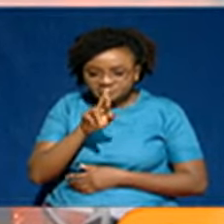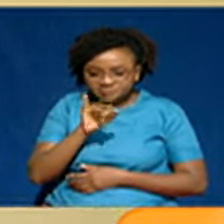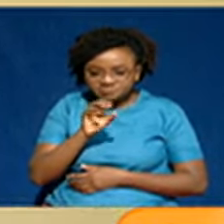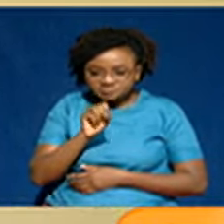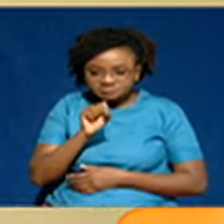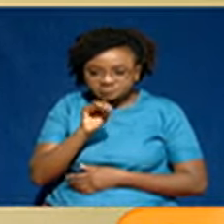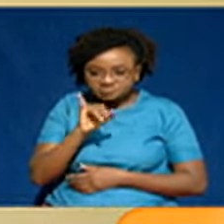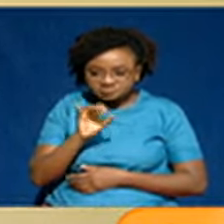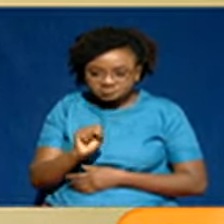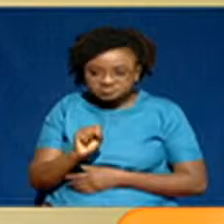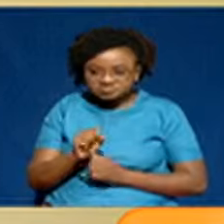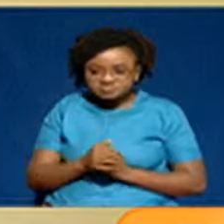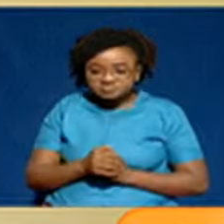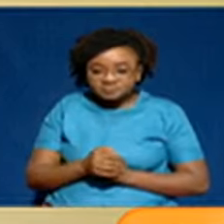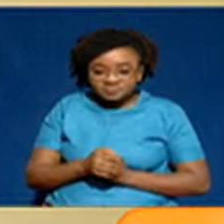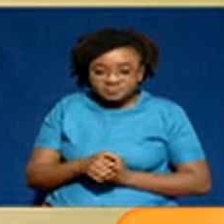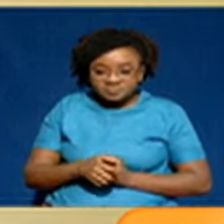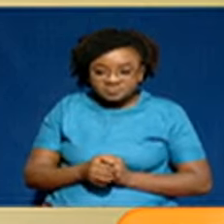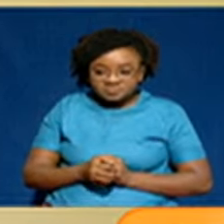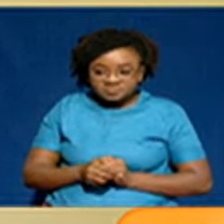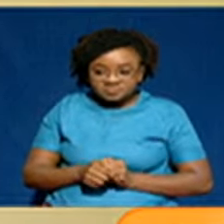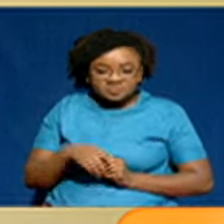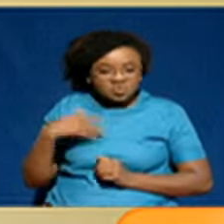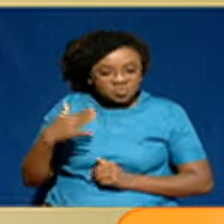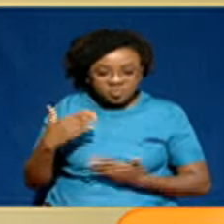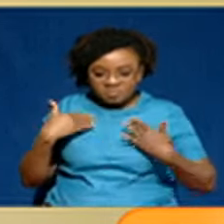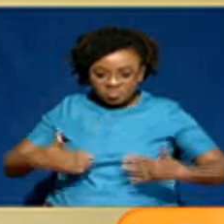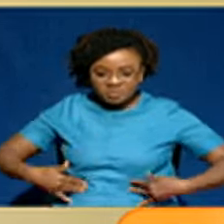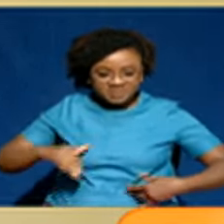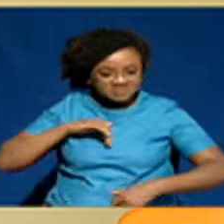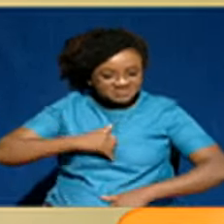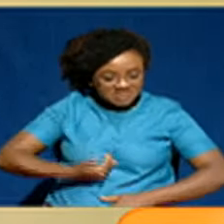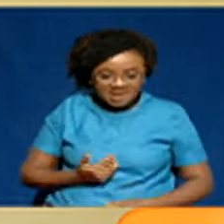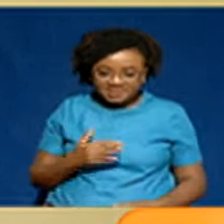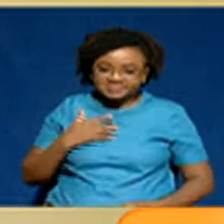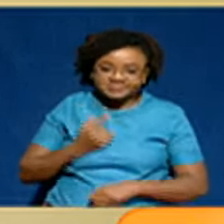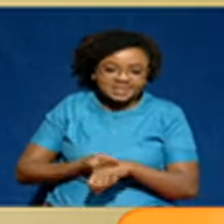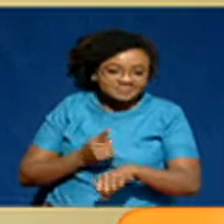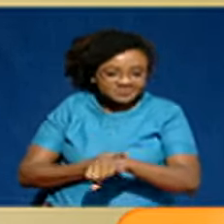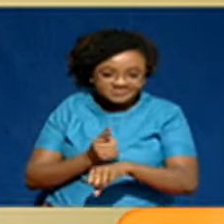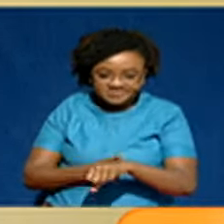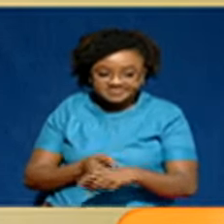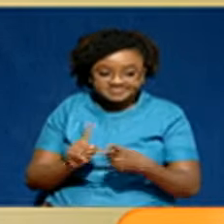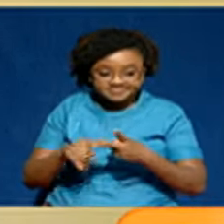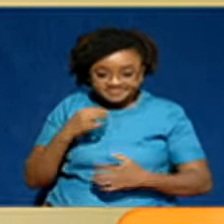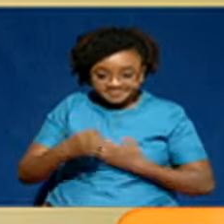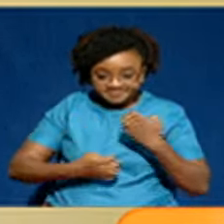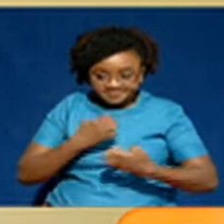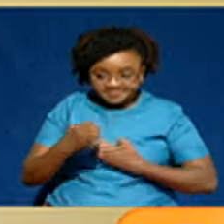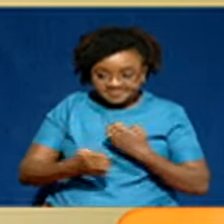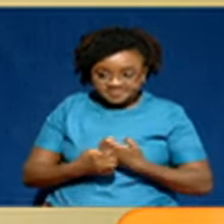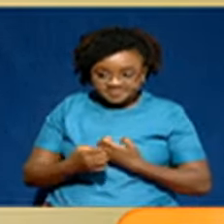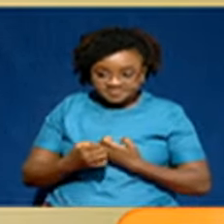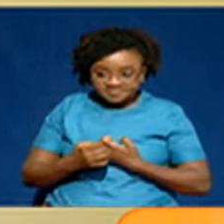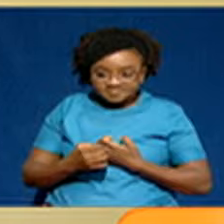laparoscopic. With endometriosis, you're physically exhausted. Day in, day out. Emotionally, I